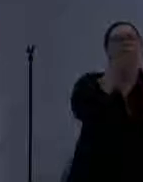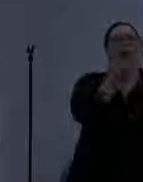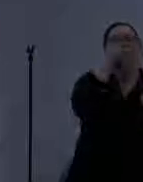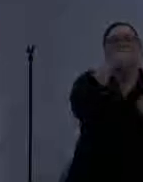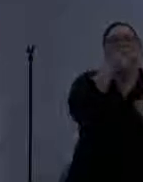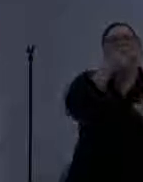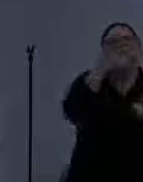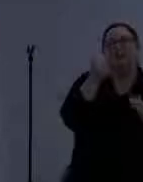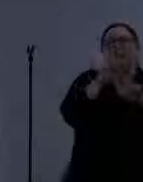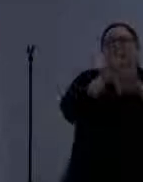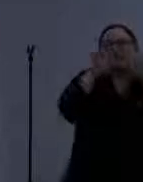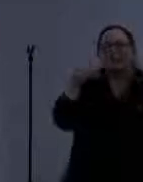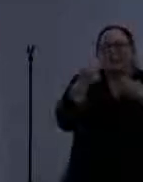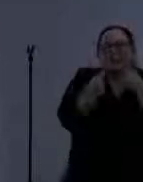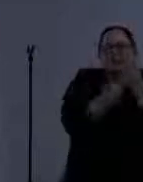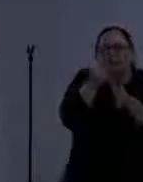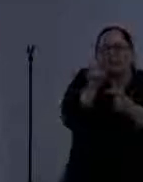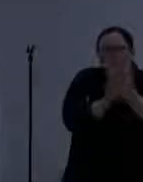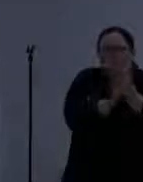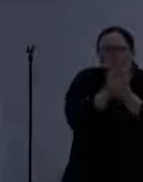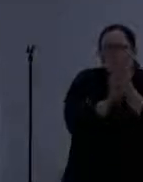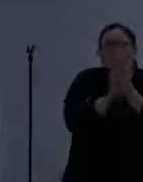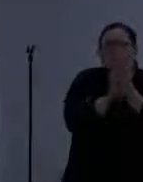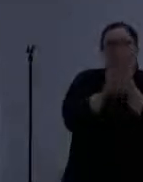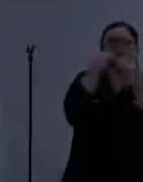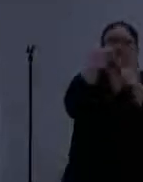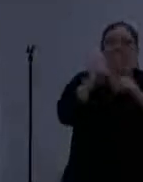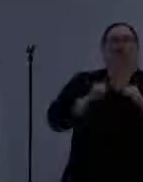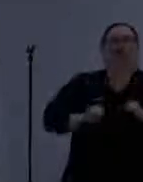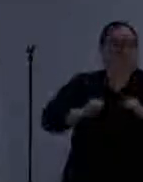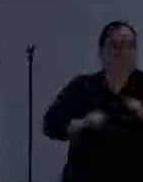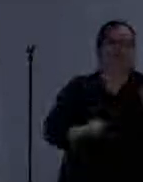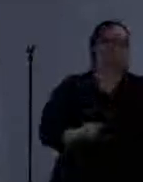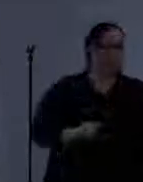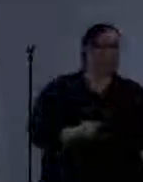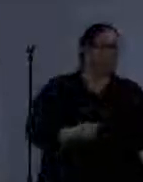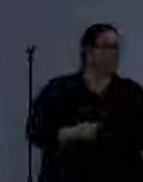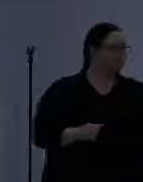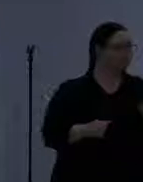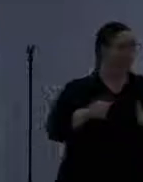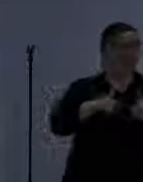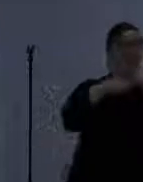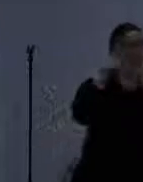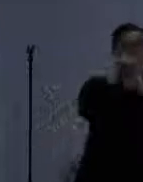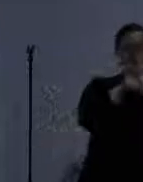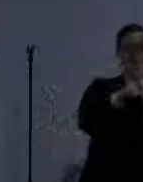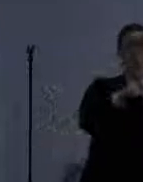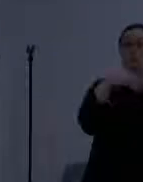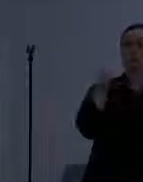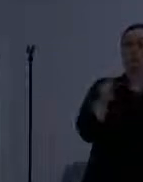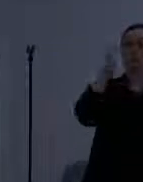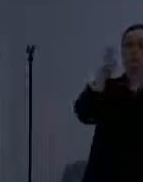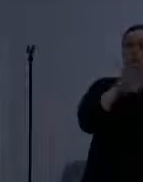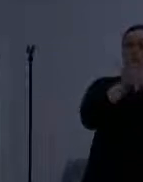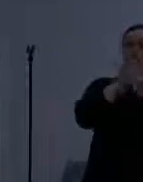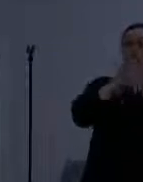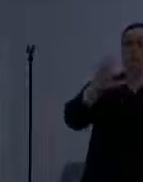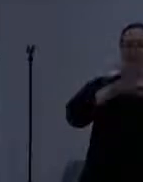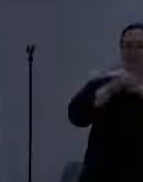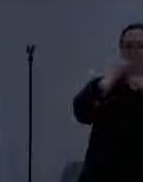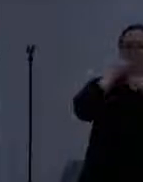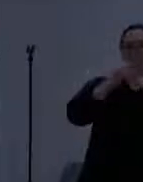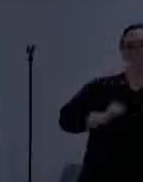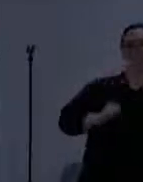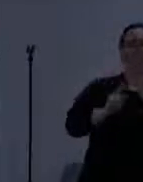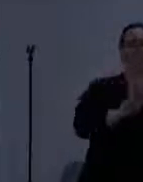So under our rules, there's some specific definitions about restrictive practice,